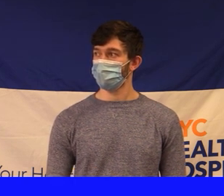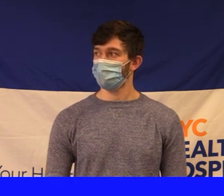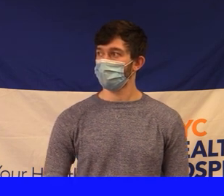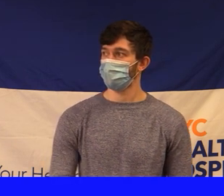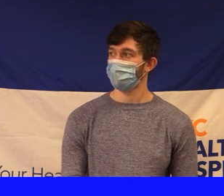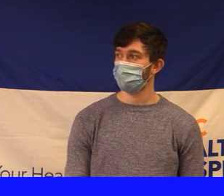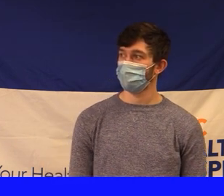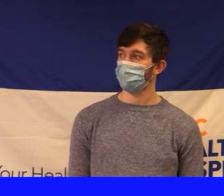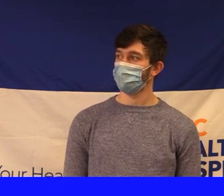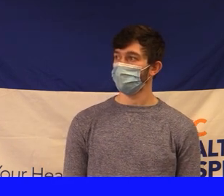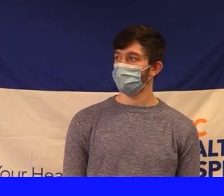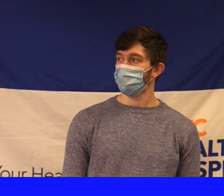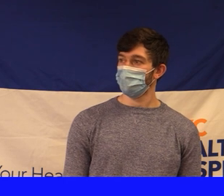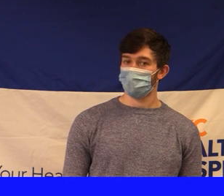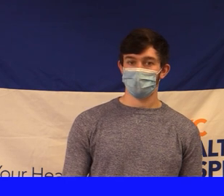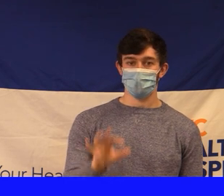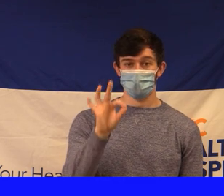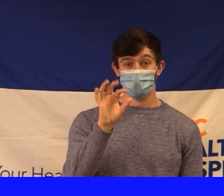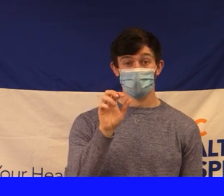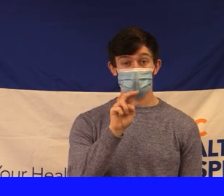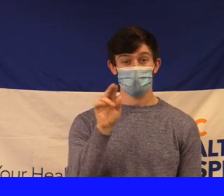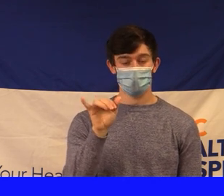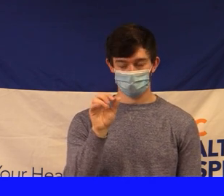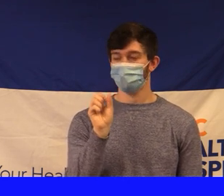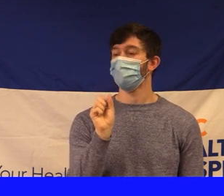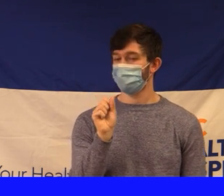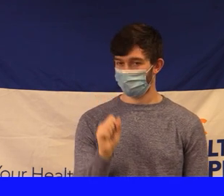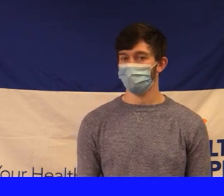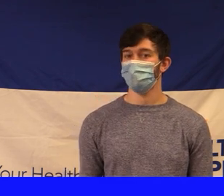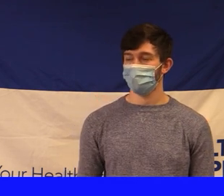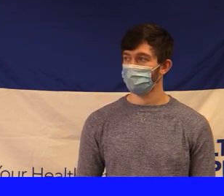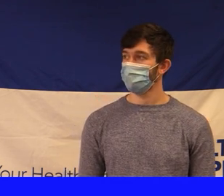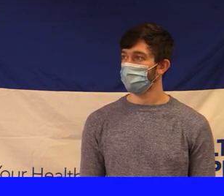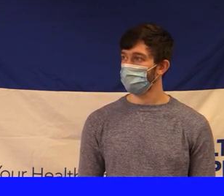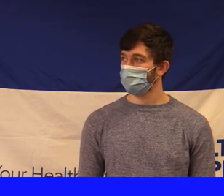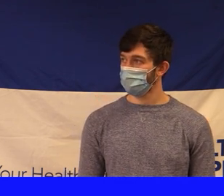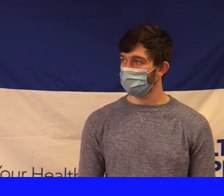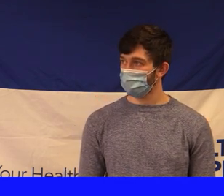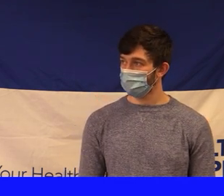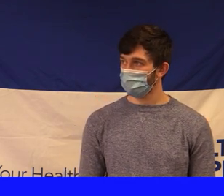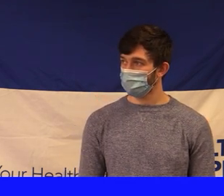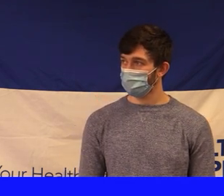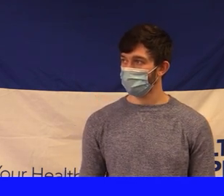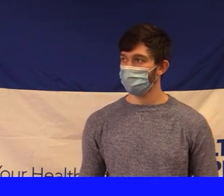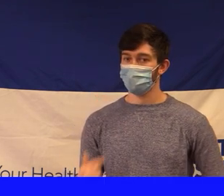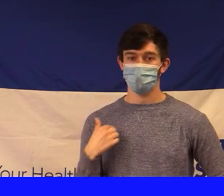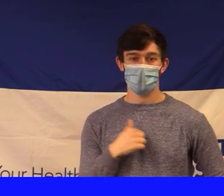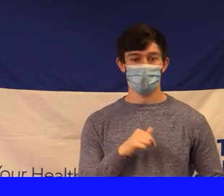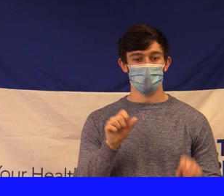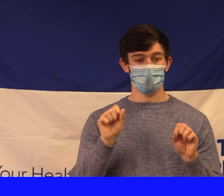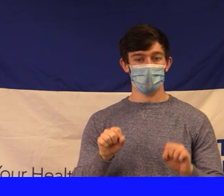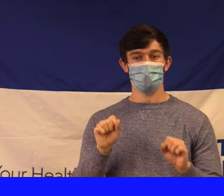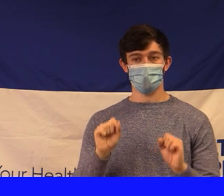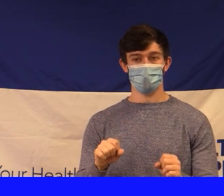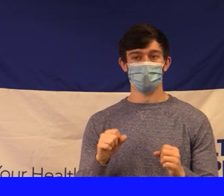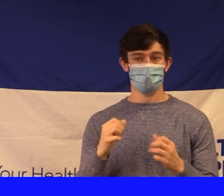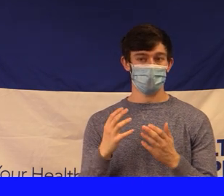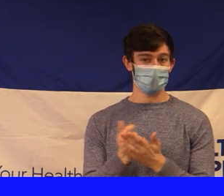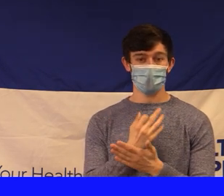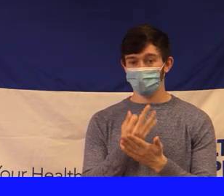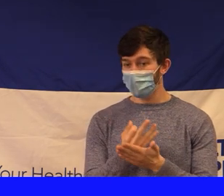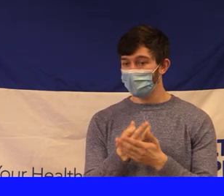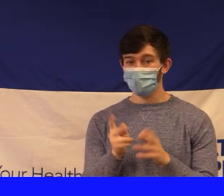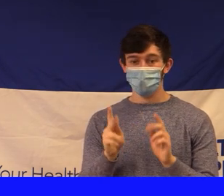Yes, I just want to add to this. Daniel, we were able to get the finance person, the NWB